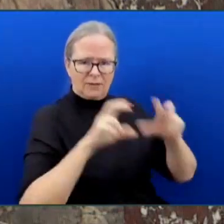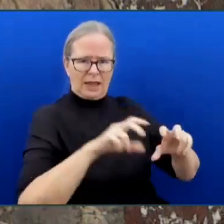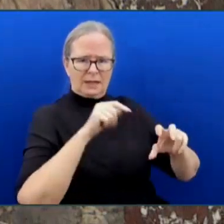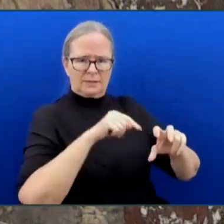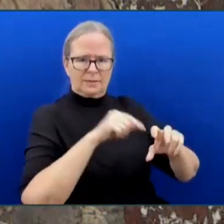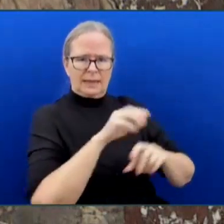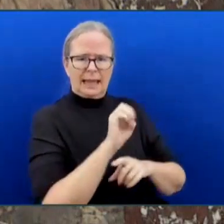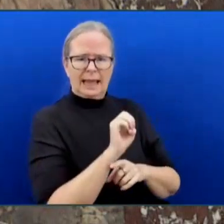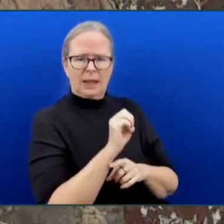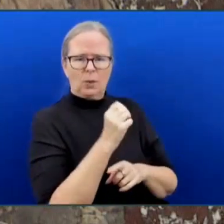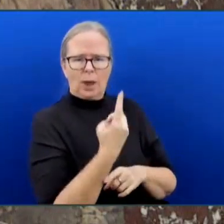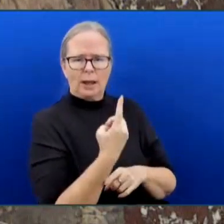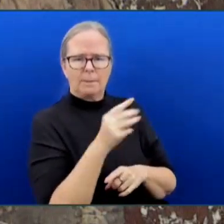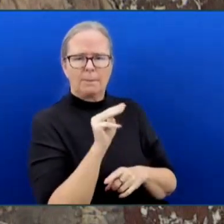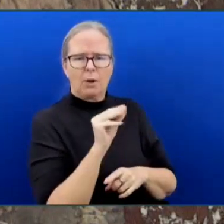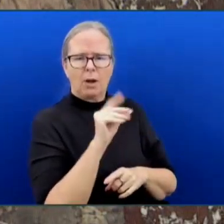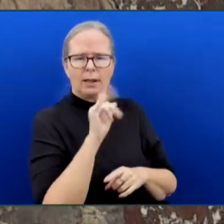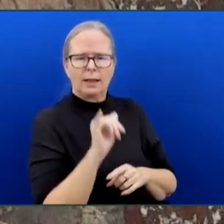right,